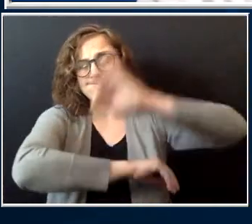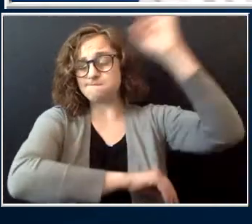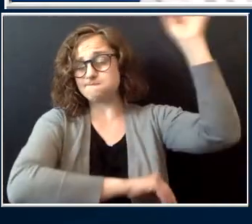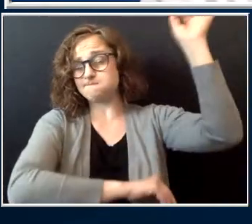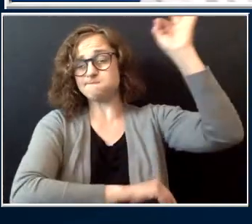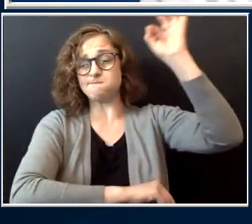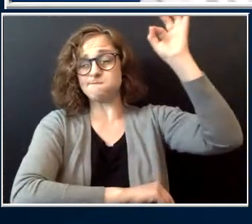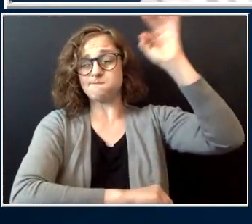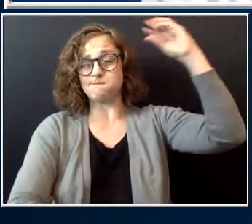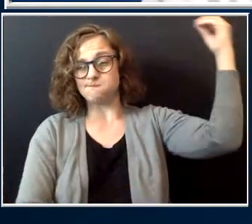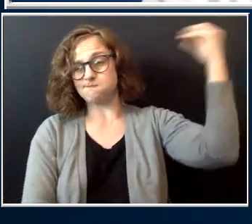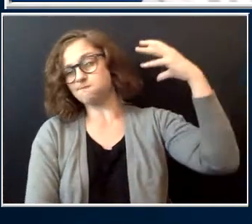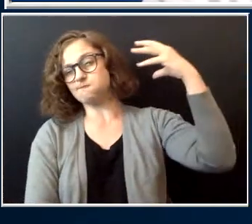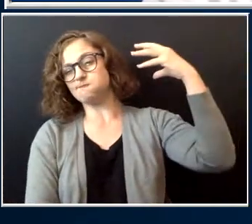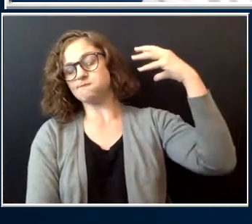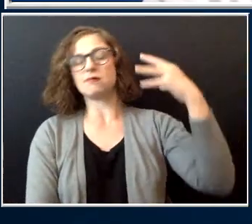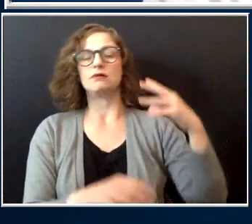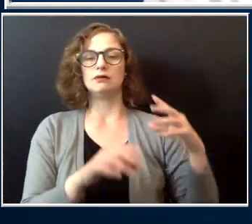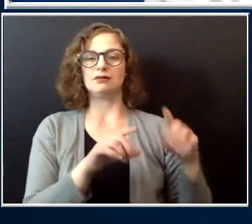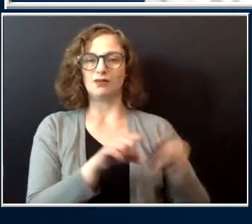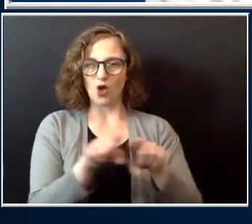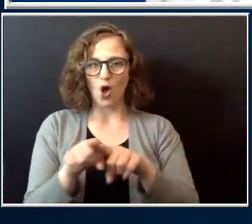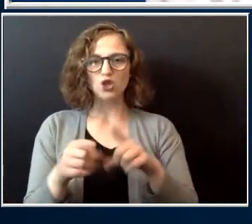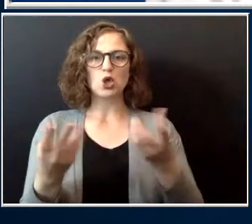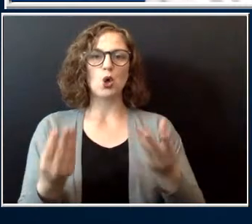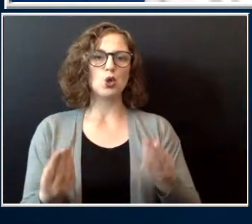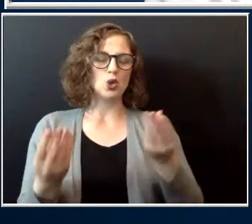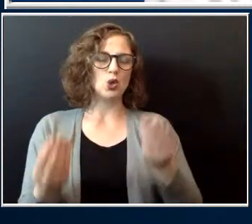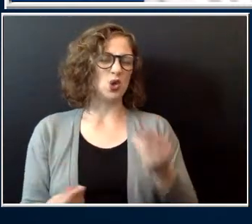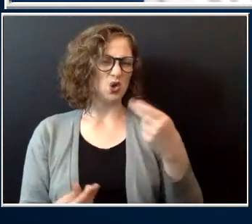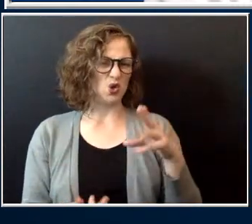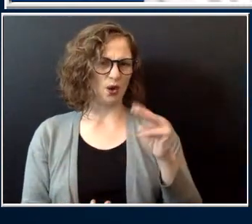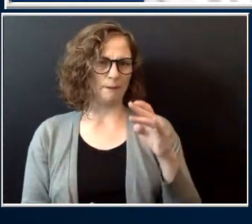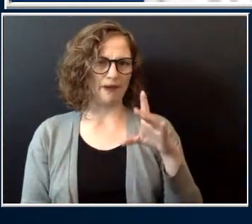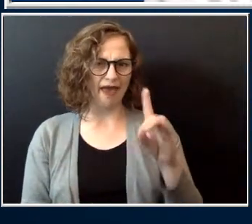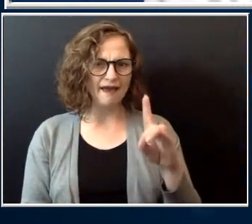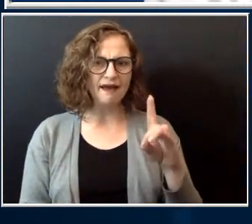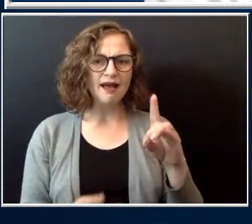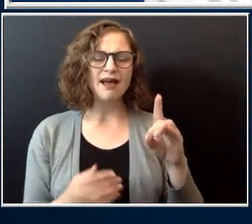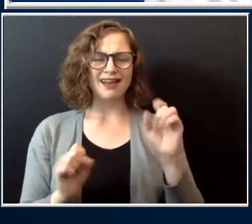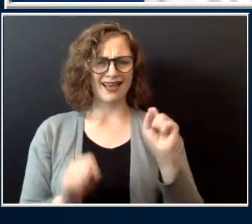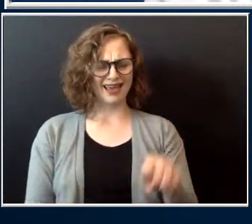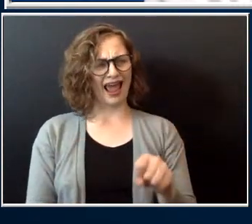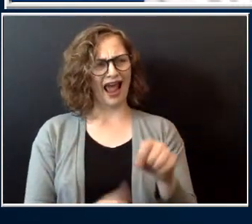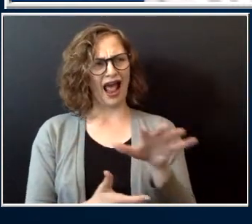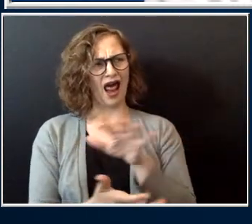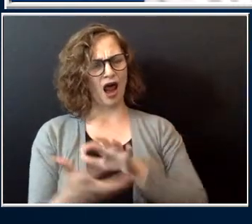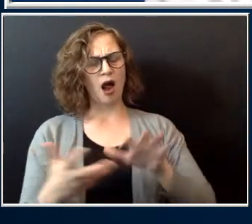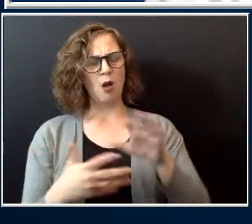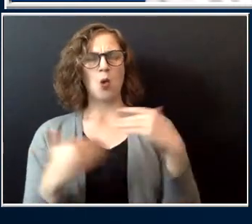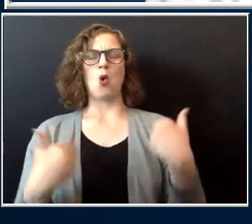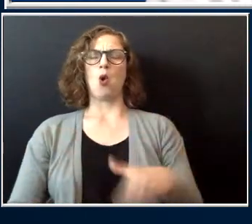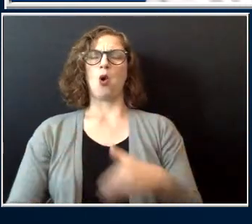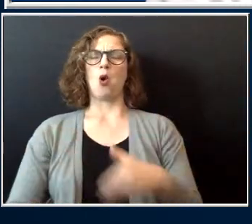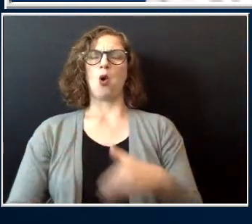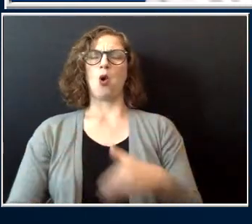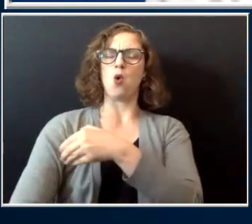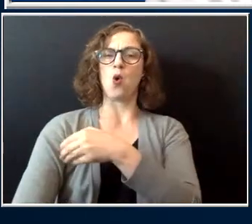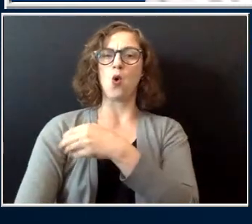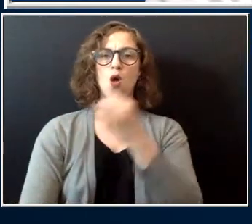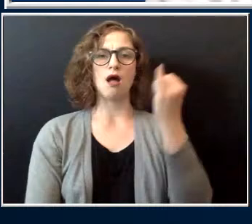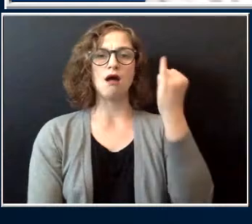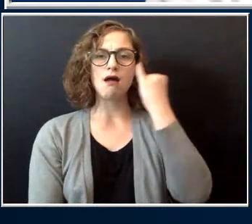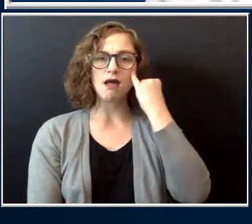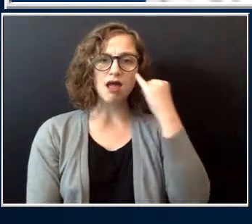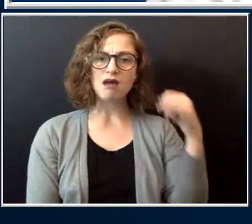humidity of the afternoon. Man, those things combine to be some pretty powerful things. At your point, if you don't think about hydrating very well, or if you're not